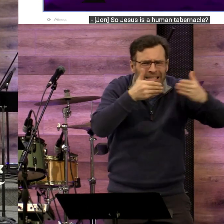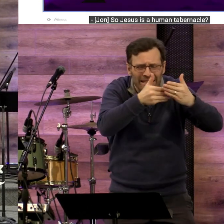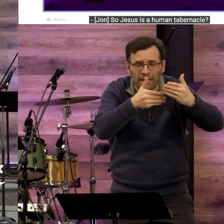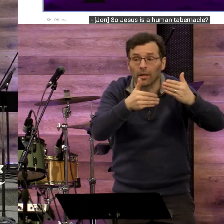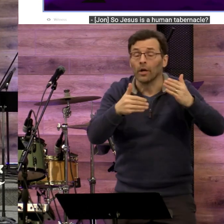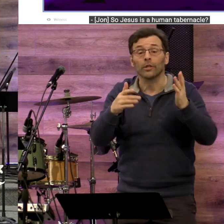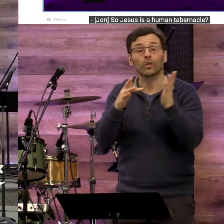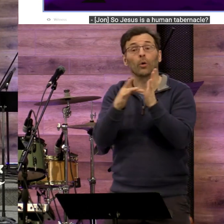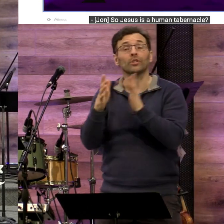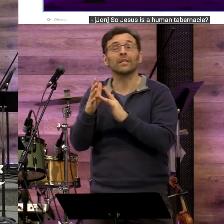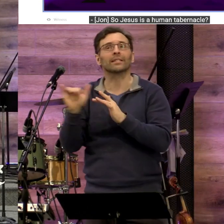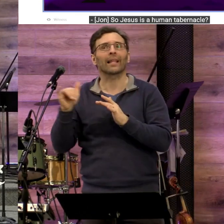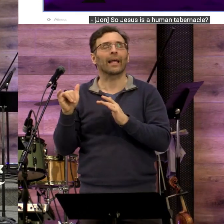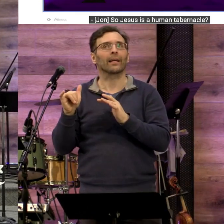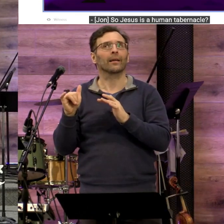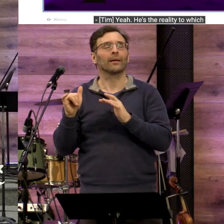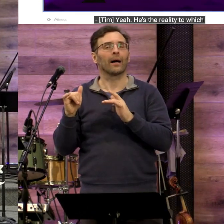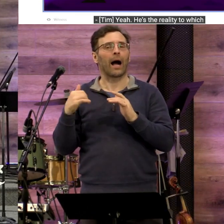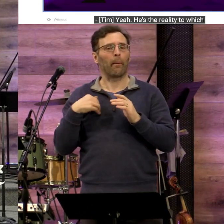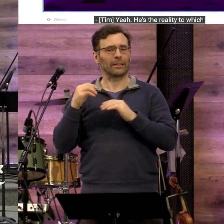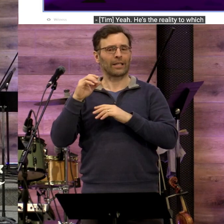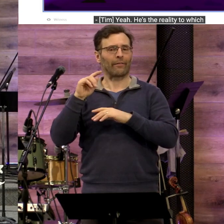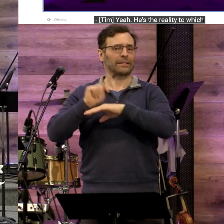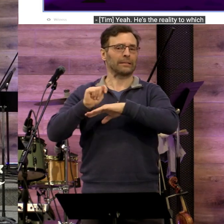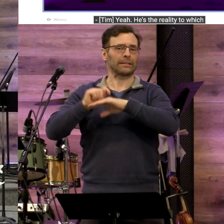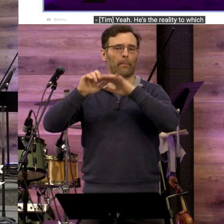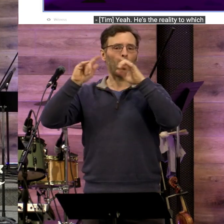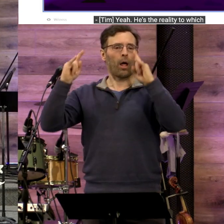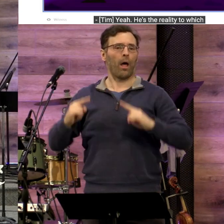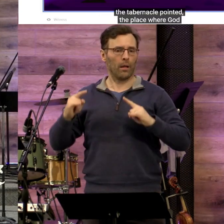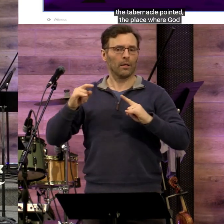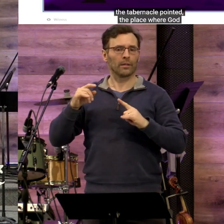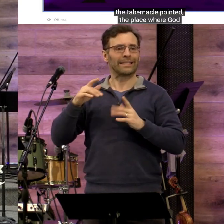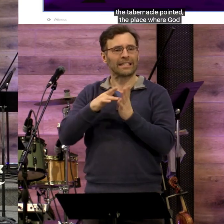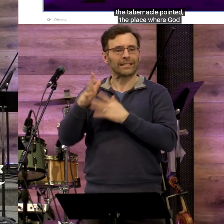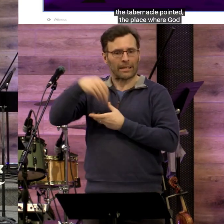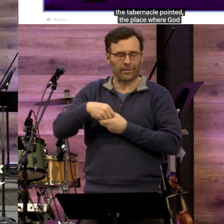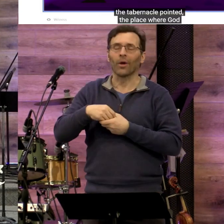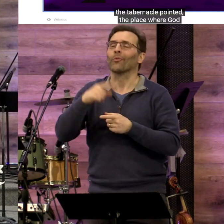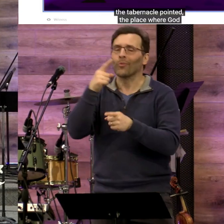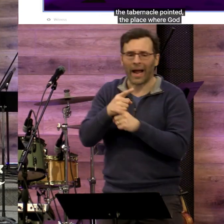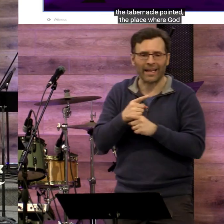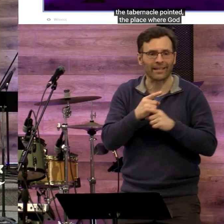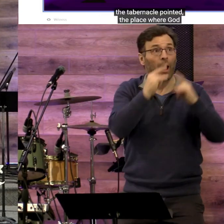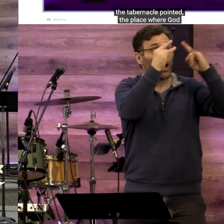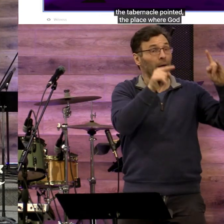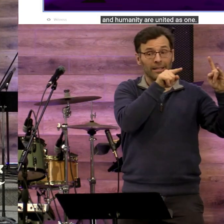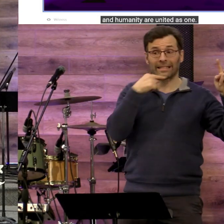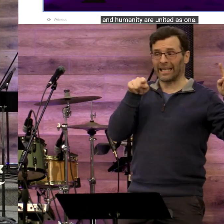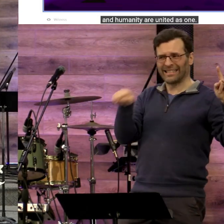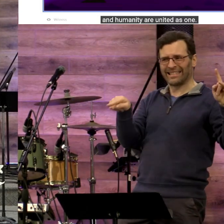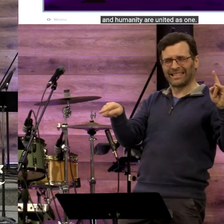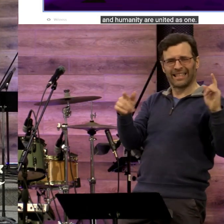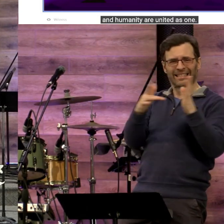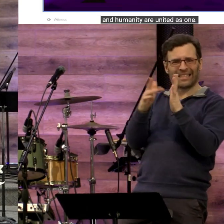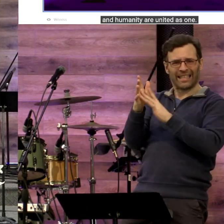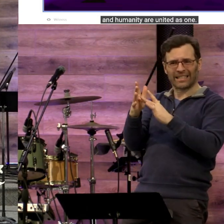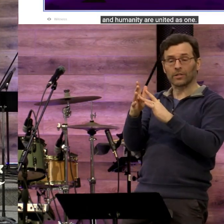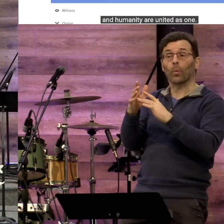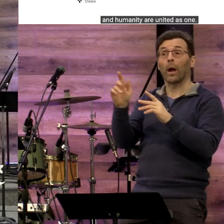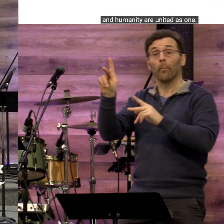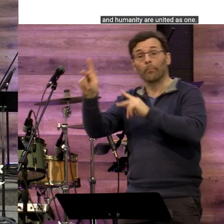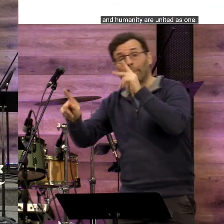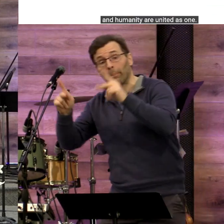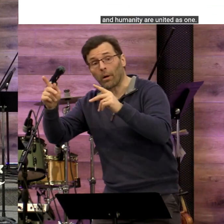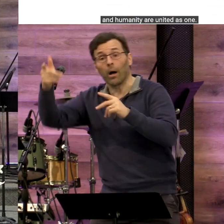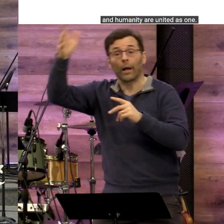Jesus is a human tabernacle? Yeah, he's the reality to which the tabernacle pointed, the place where God and humanity are united